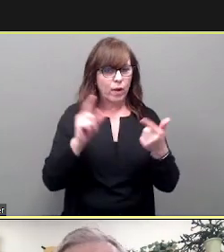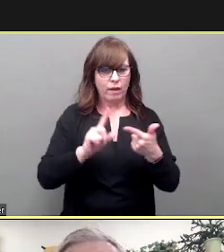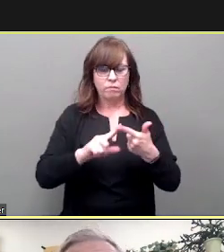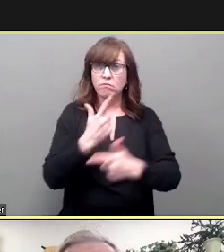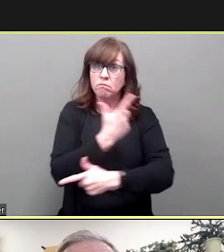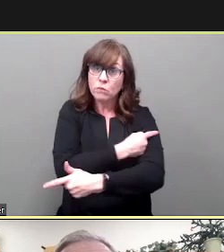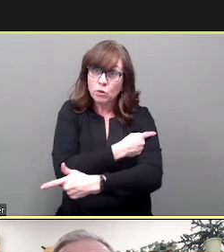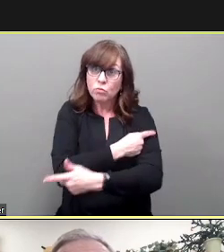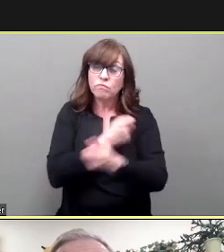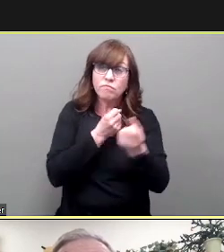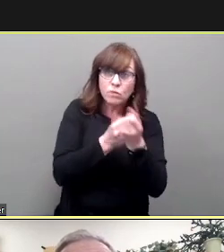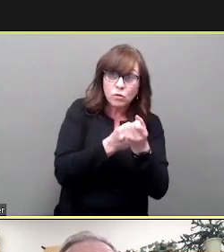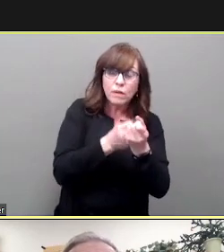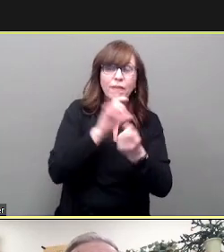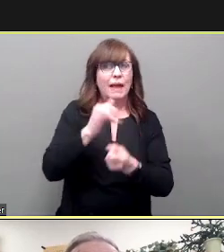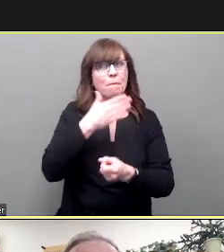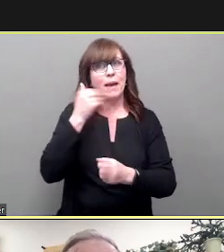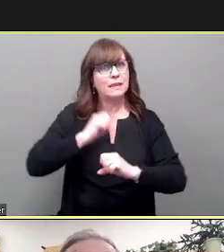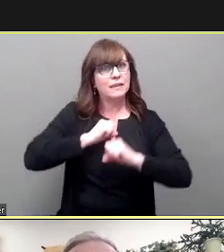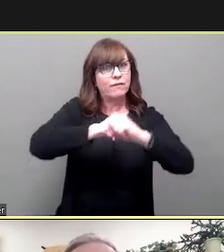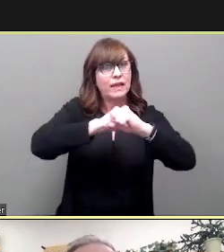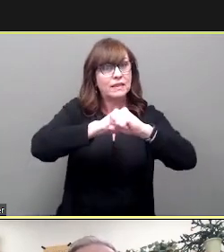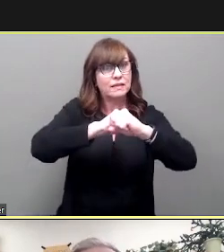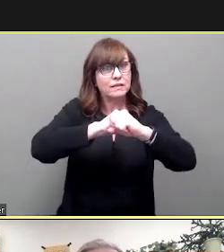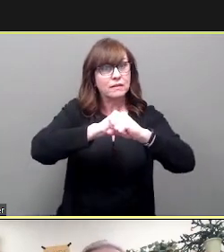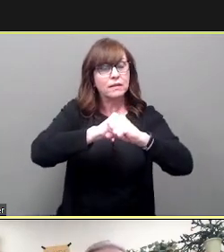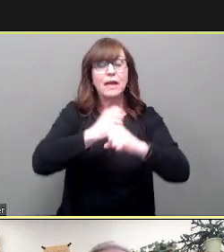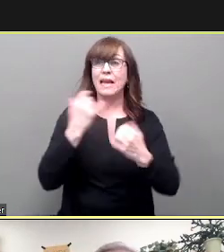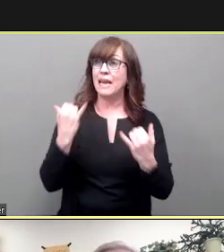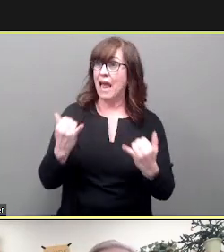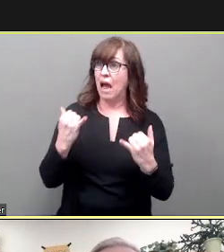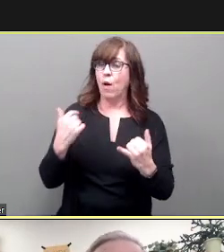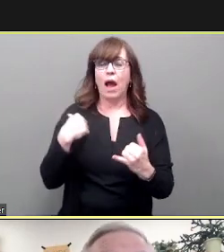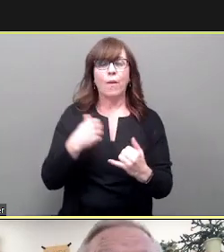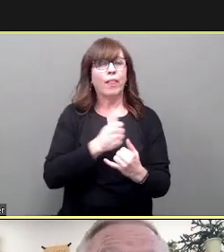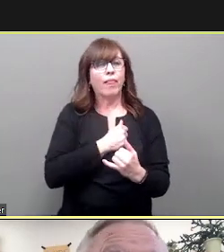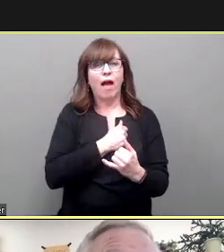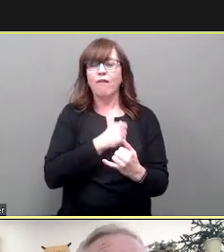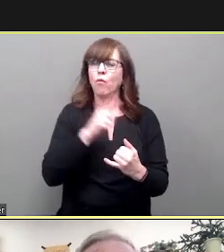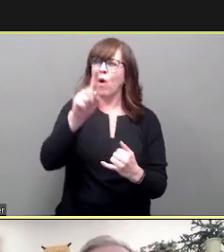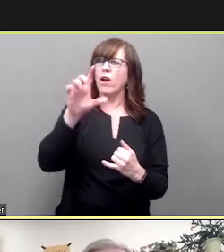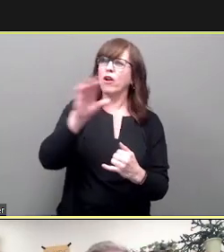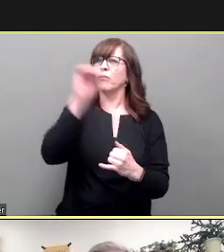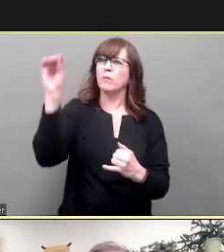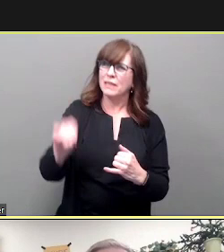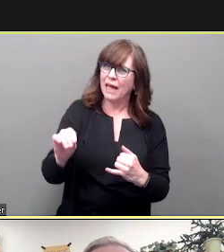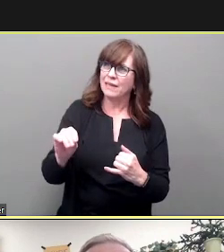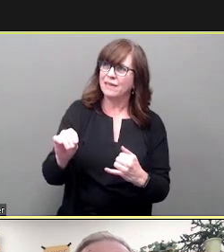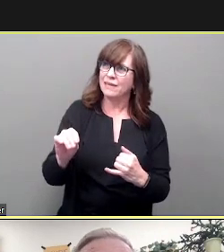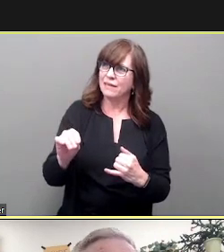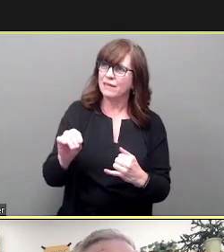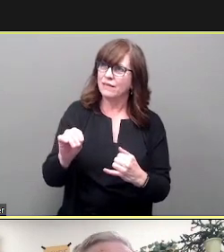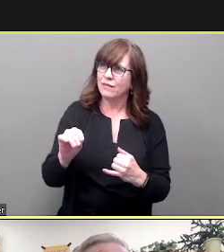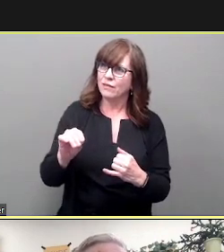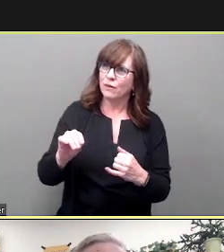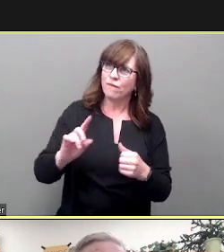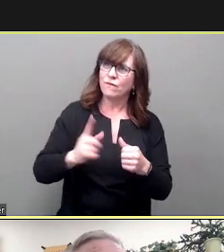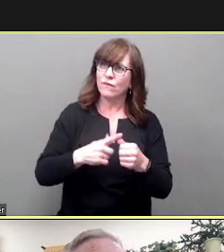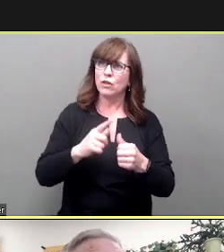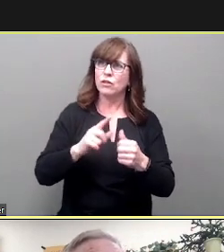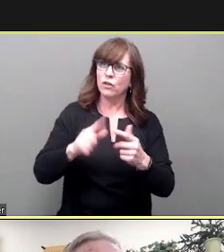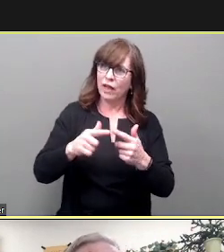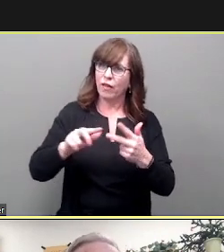It's our most effective defense right now. I'd love to see that up to 100% of people with their primary series